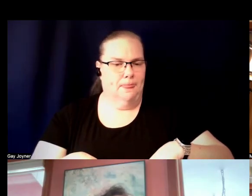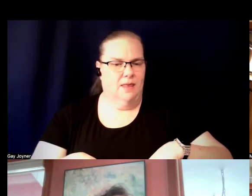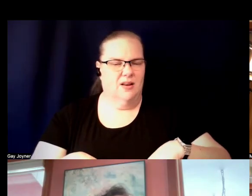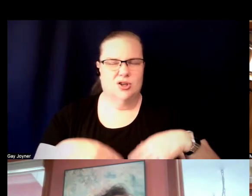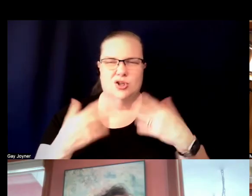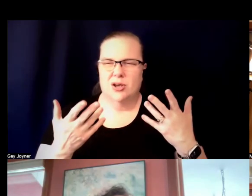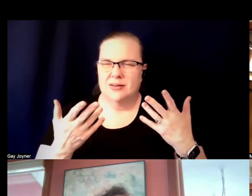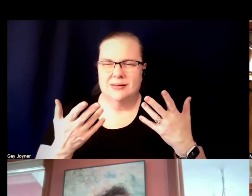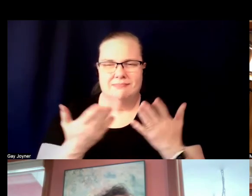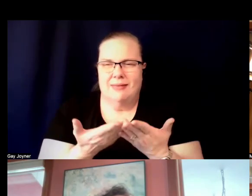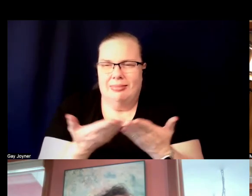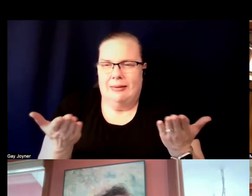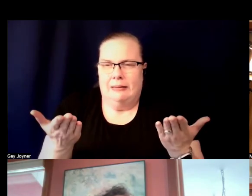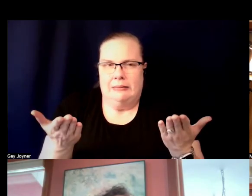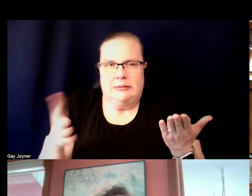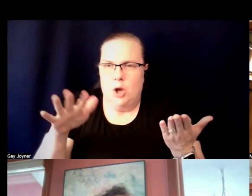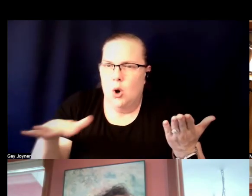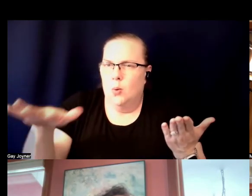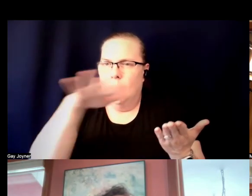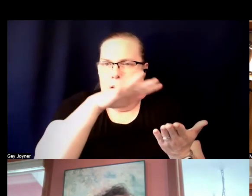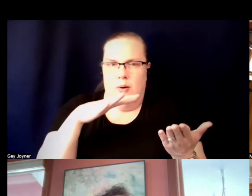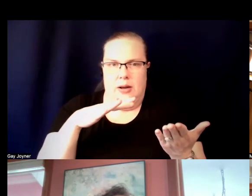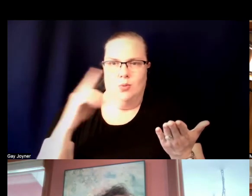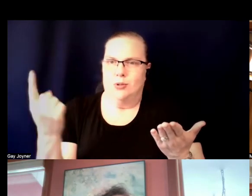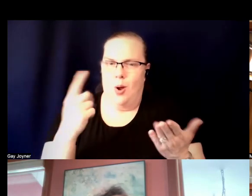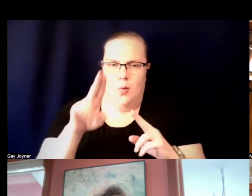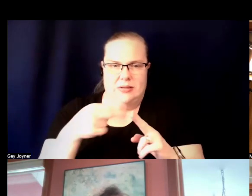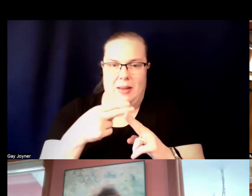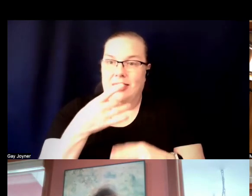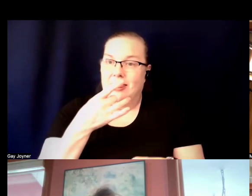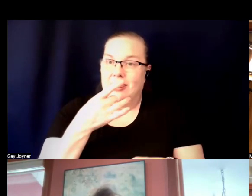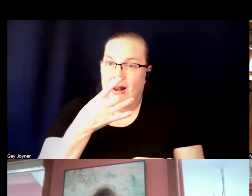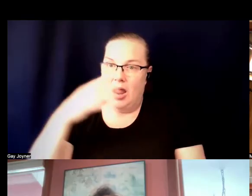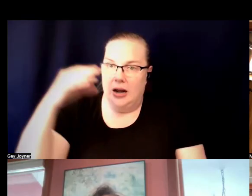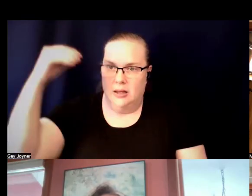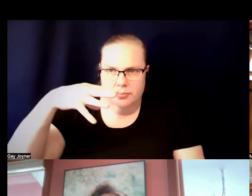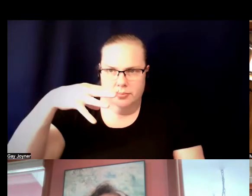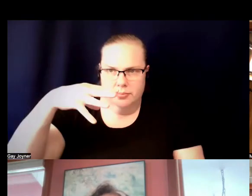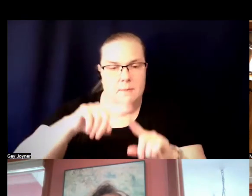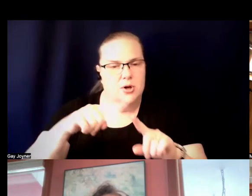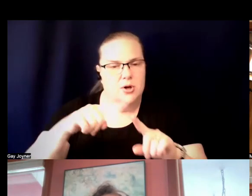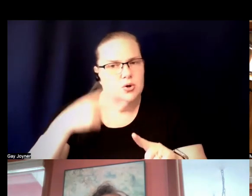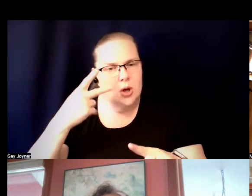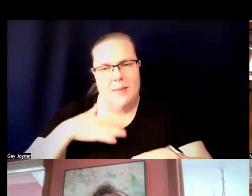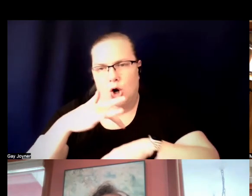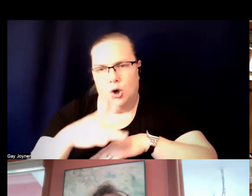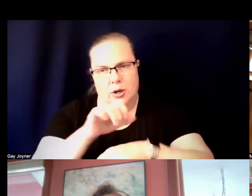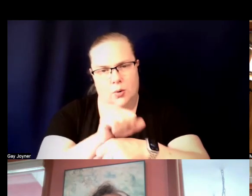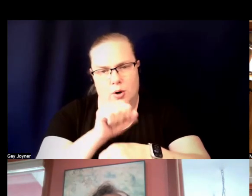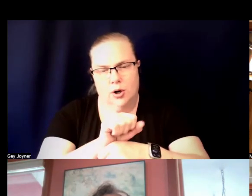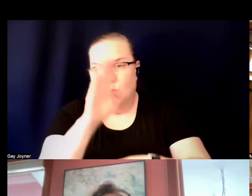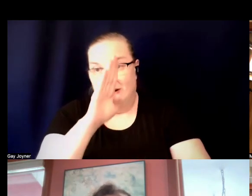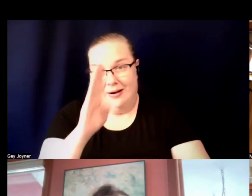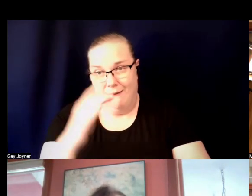just the things around me. And again, it was always about the light hitting things. But if you saw my early work, you would never know it was